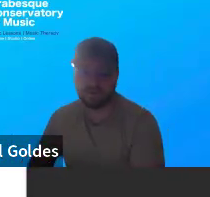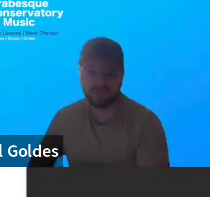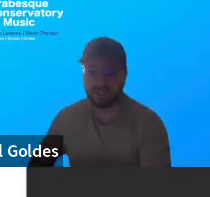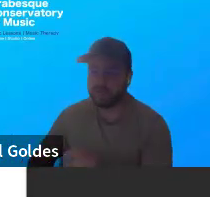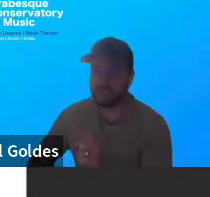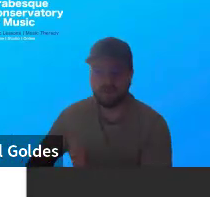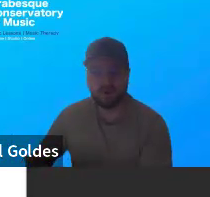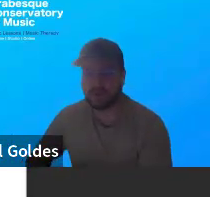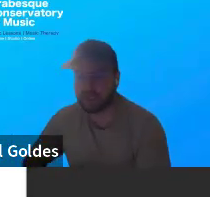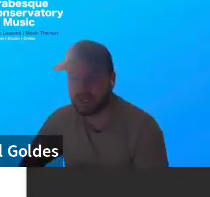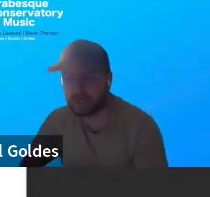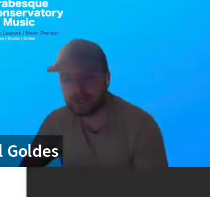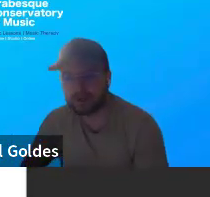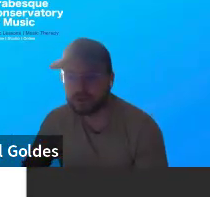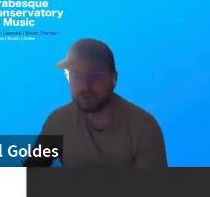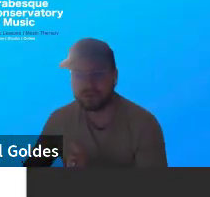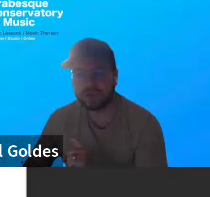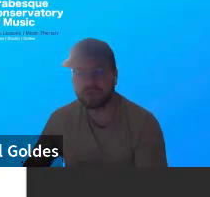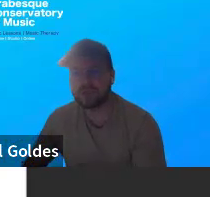non-medical goal. So for instance, if kids have social